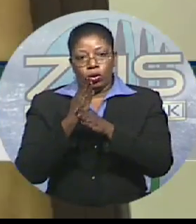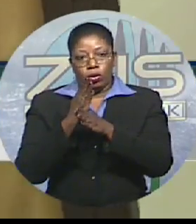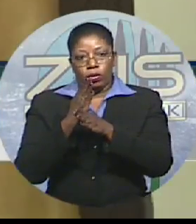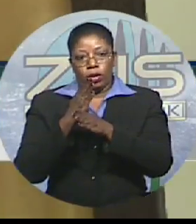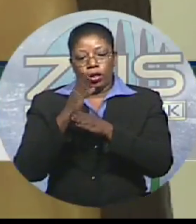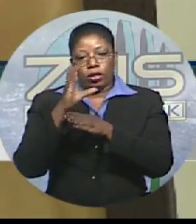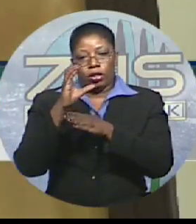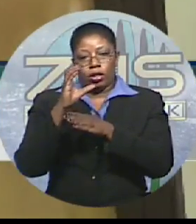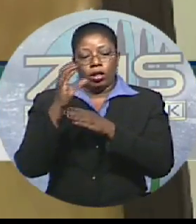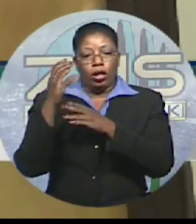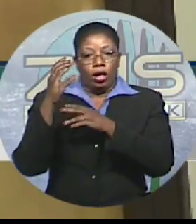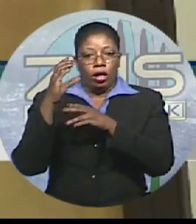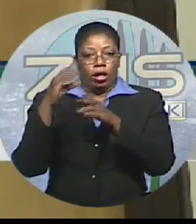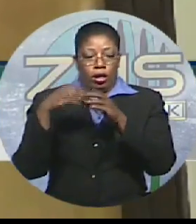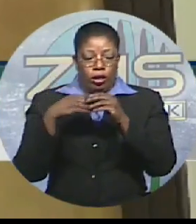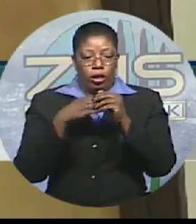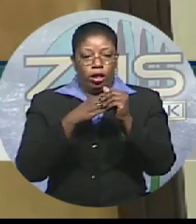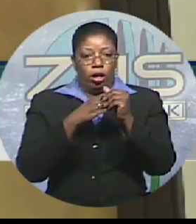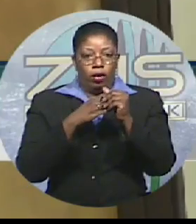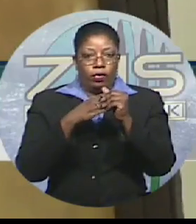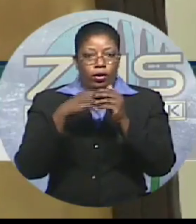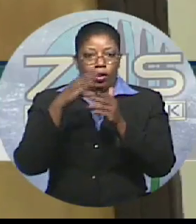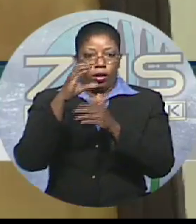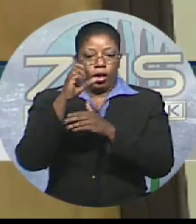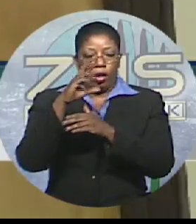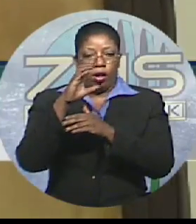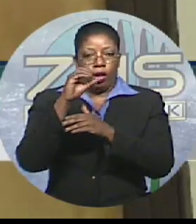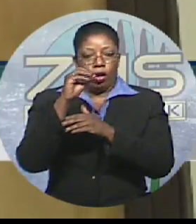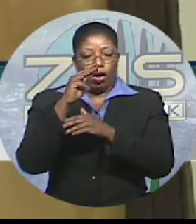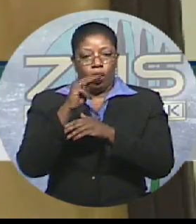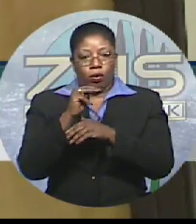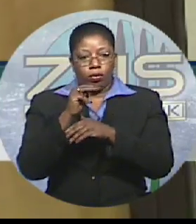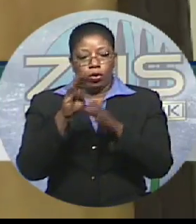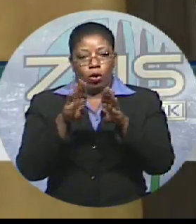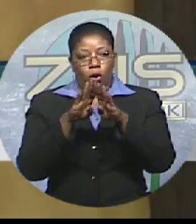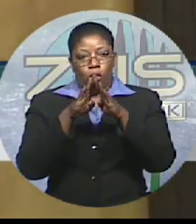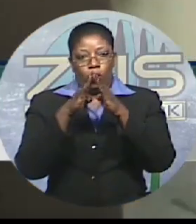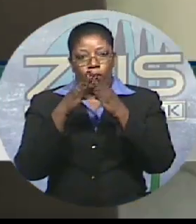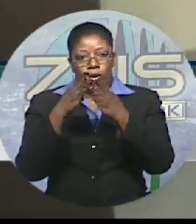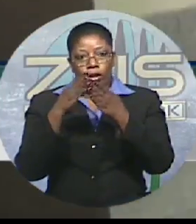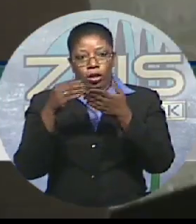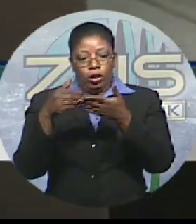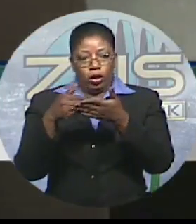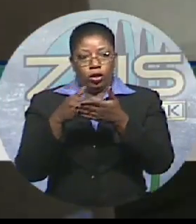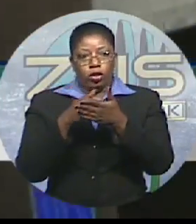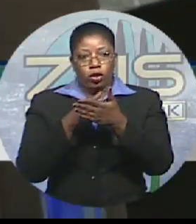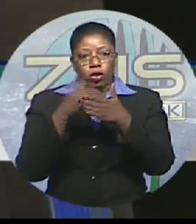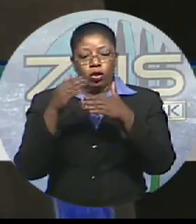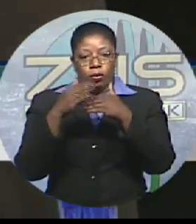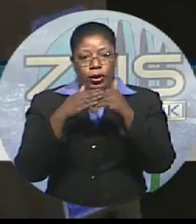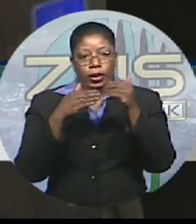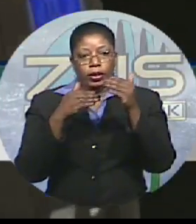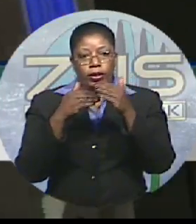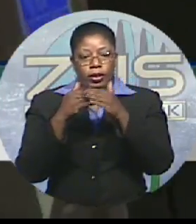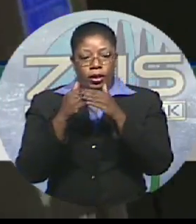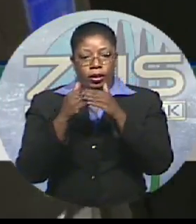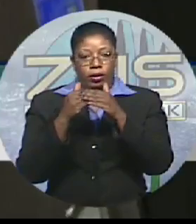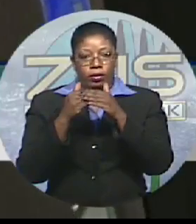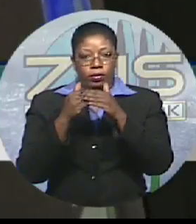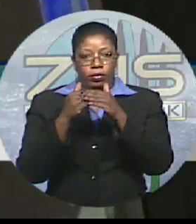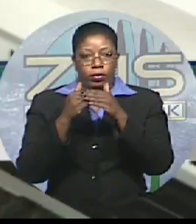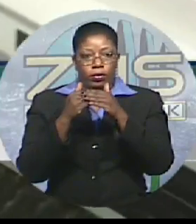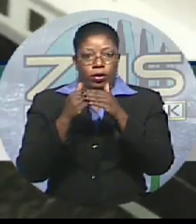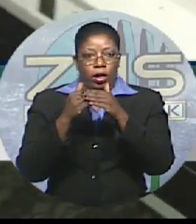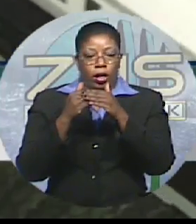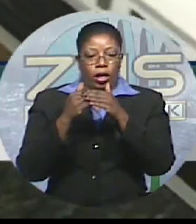Minister the Right Honorable Perry Christie officially opening the Medical Pavilion Antigua, a new 20,000 square feet medical complex and home to the